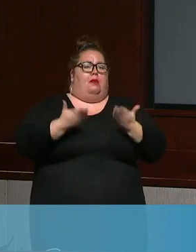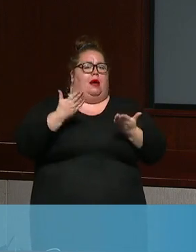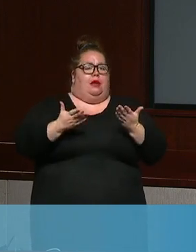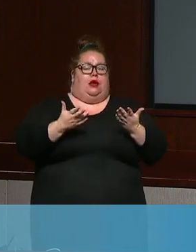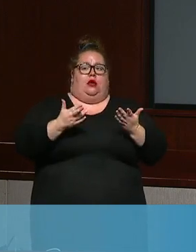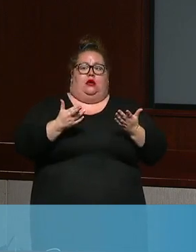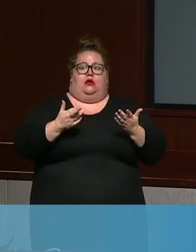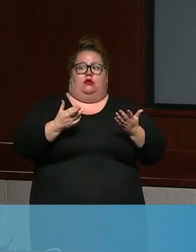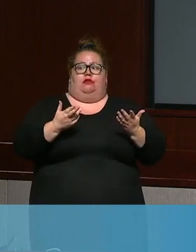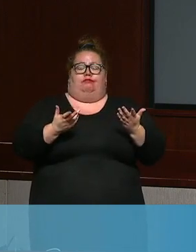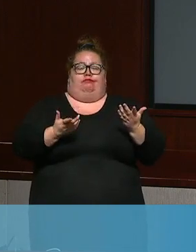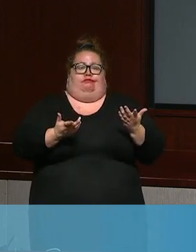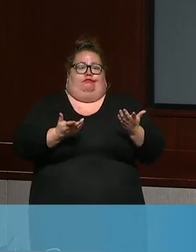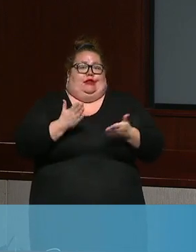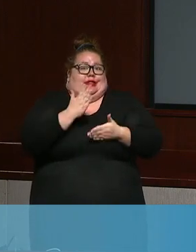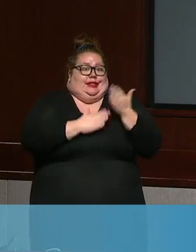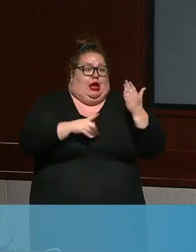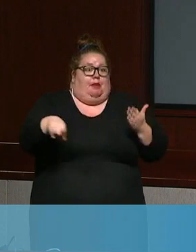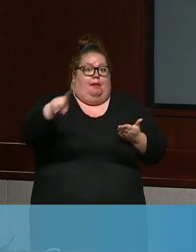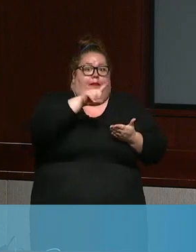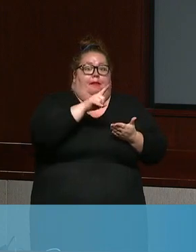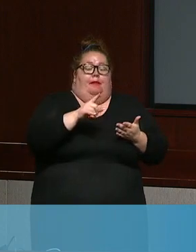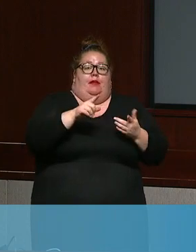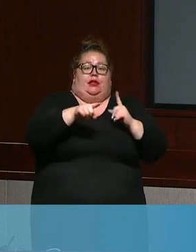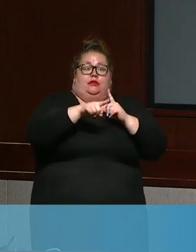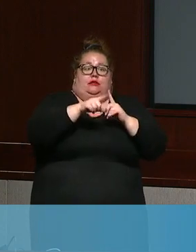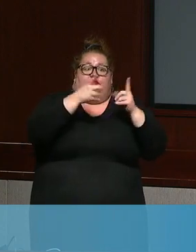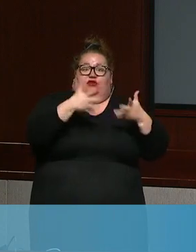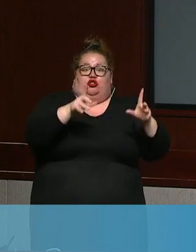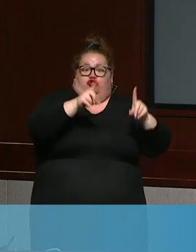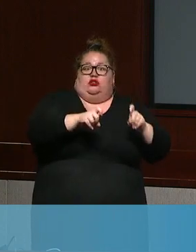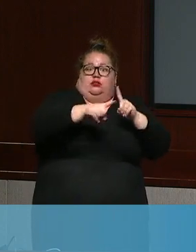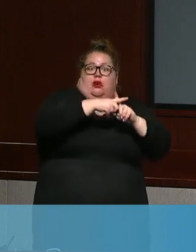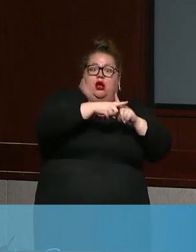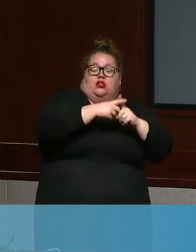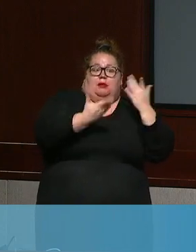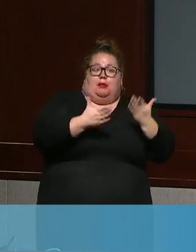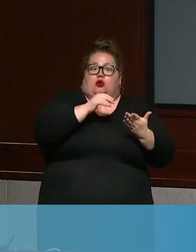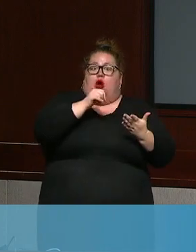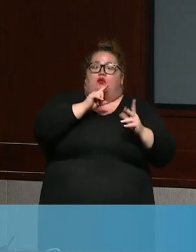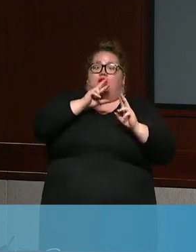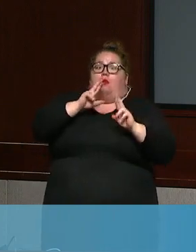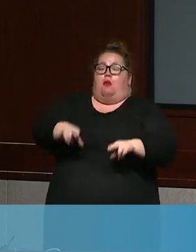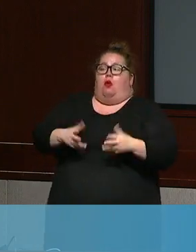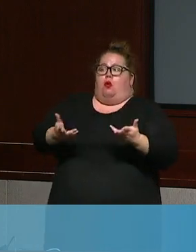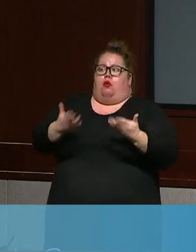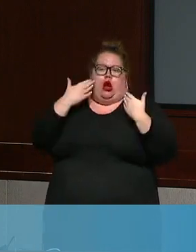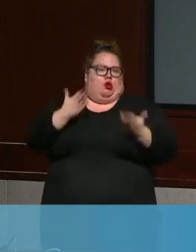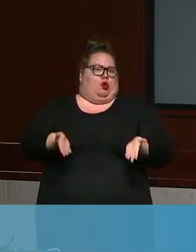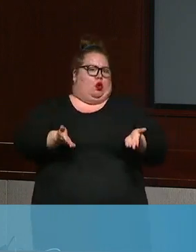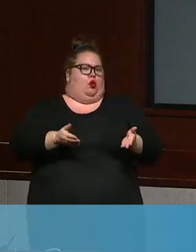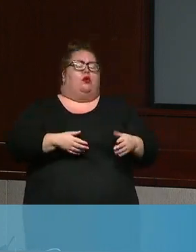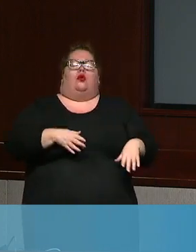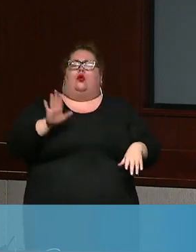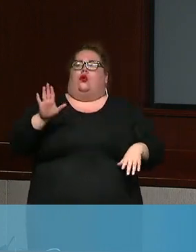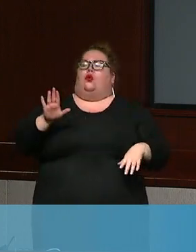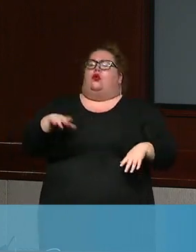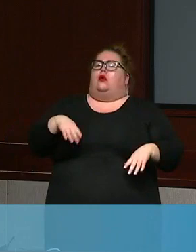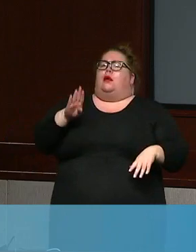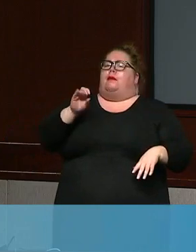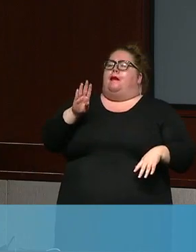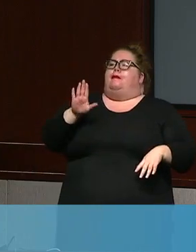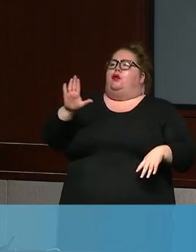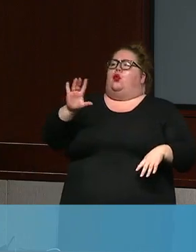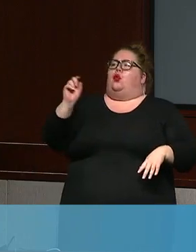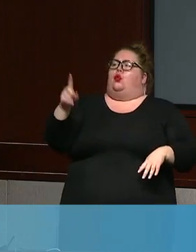county public health, or some combination, or maybe this was isolated thing. Okay, Bob, so I think your question is,